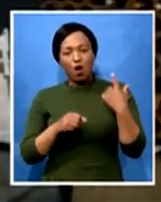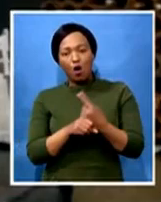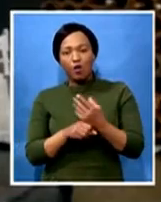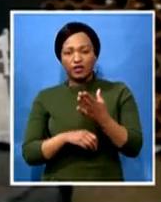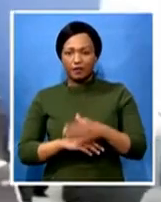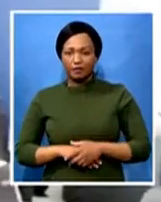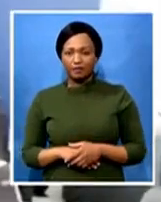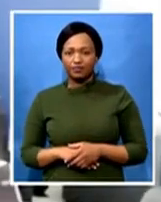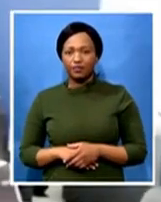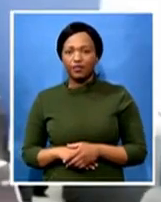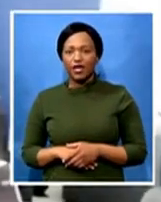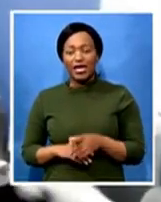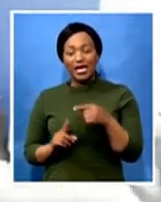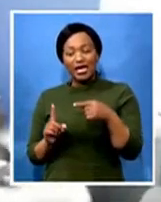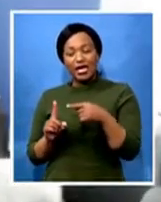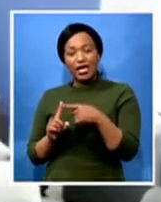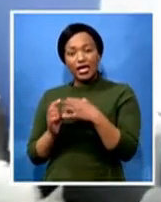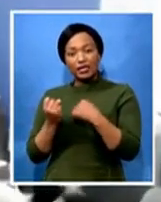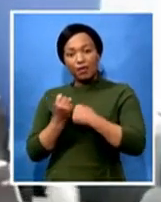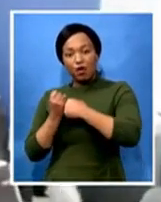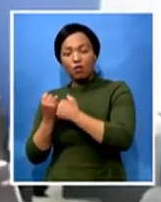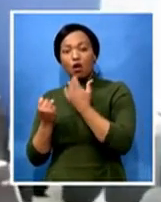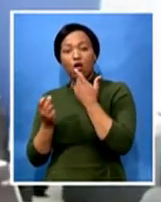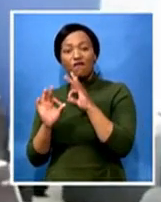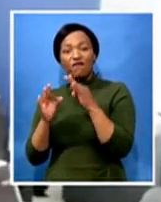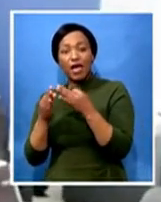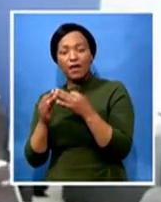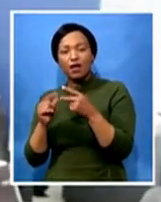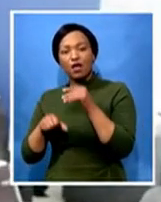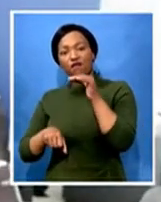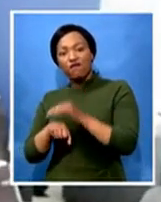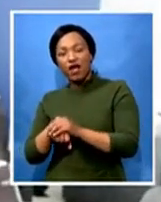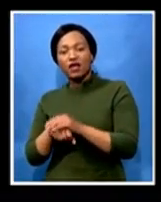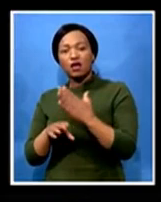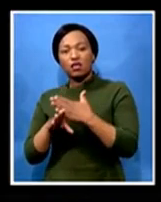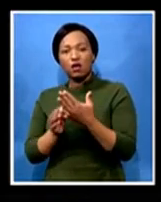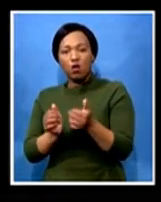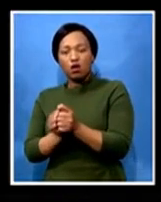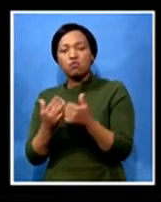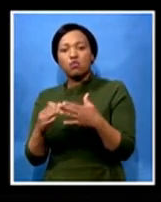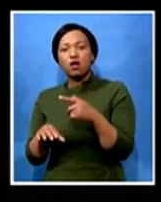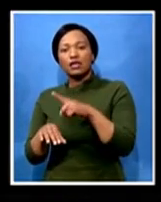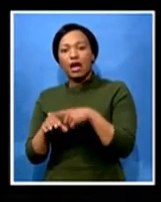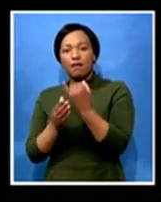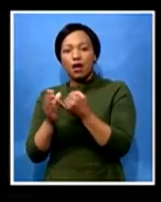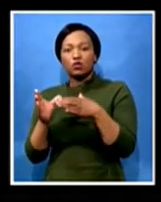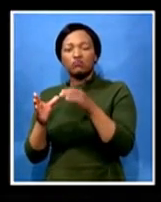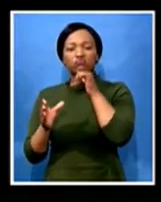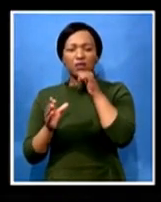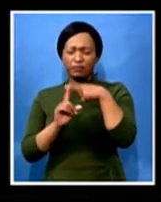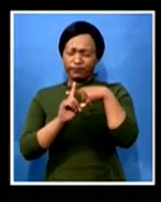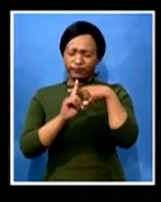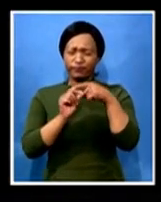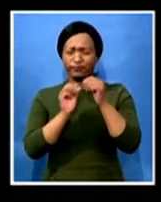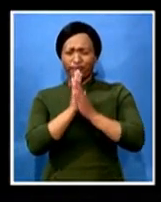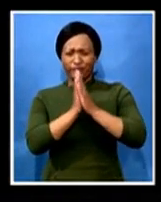friends and colleagues during his isolation period, he remained level-headed. Williams started working on Monday